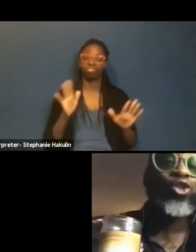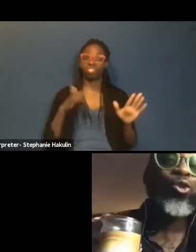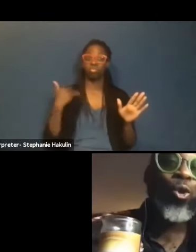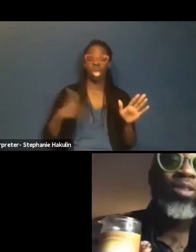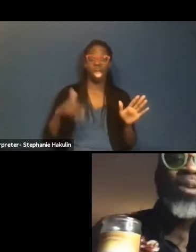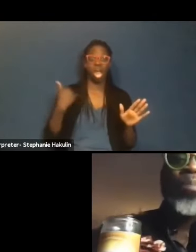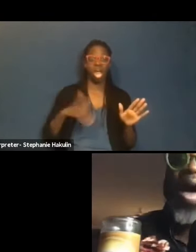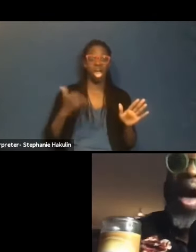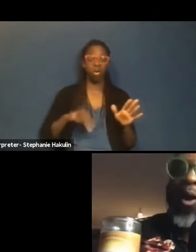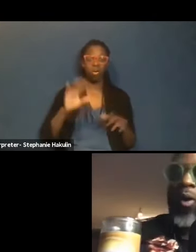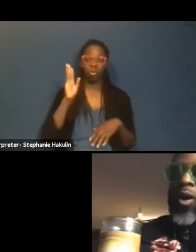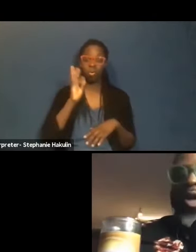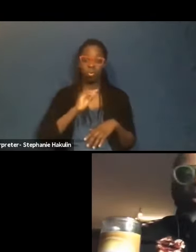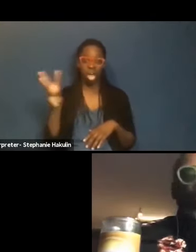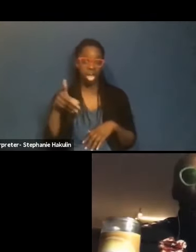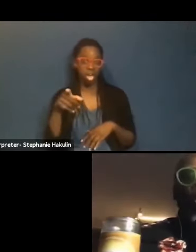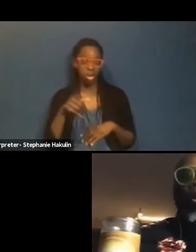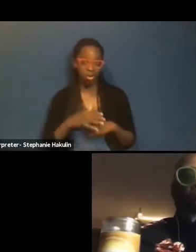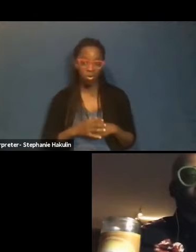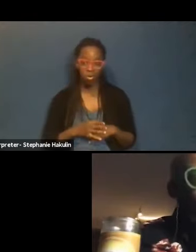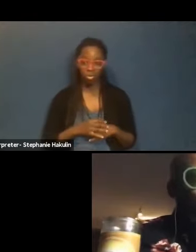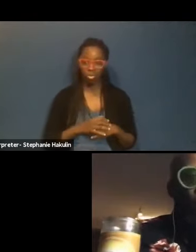Speak truth to power.